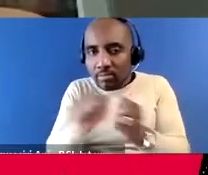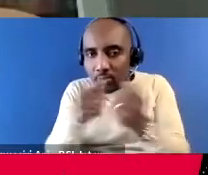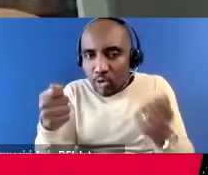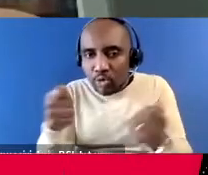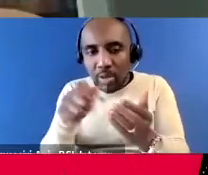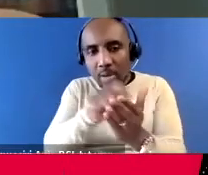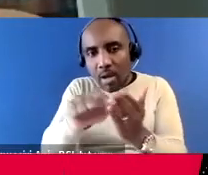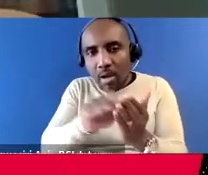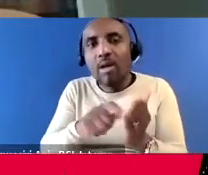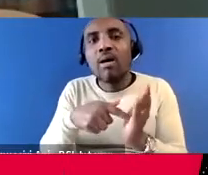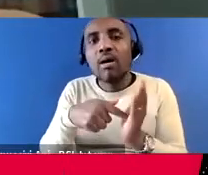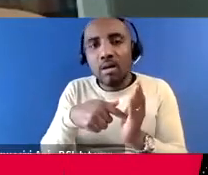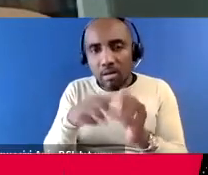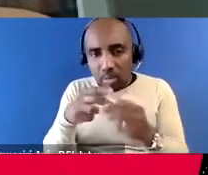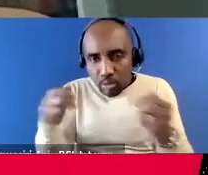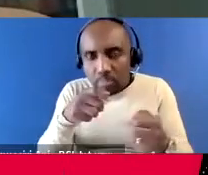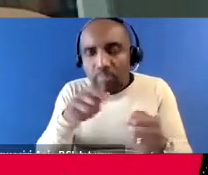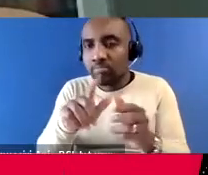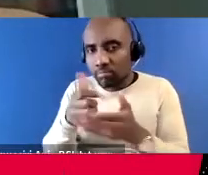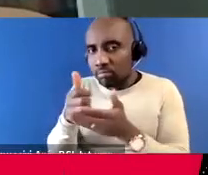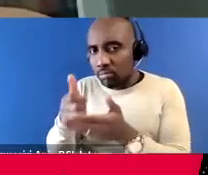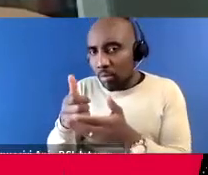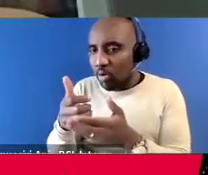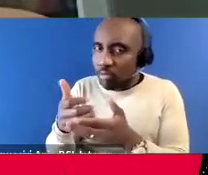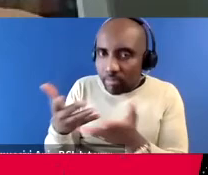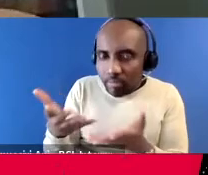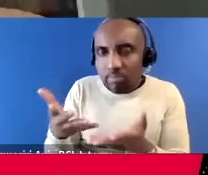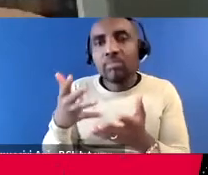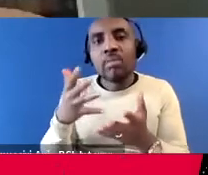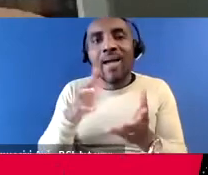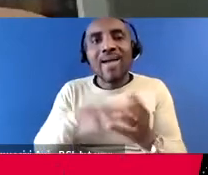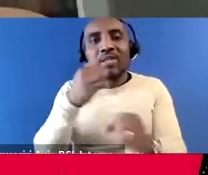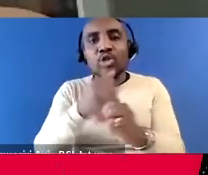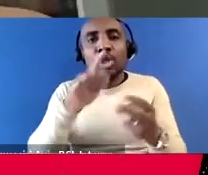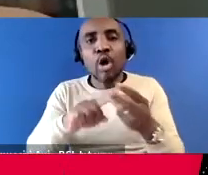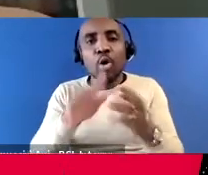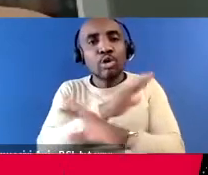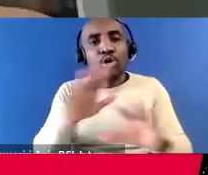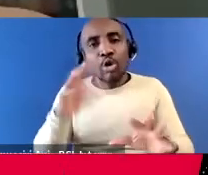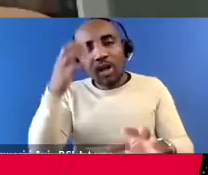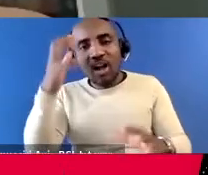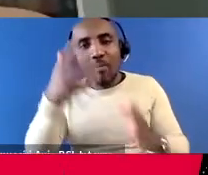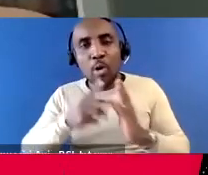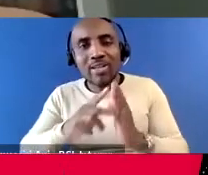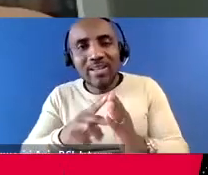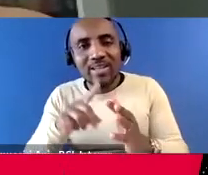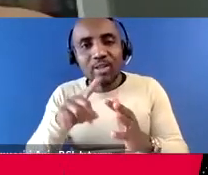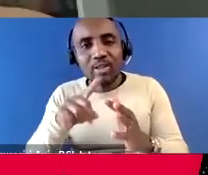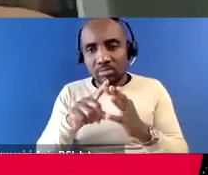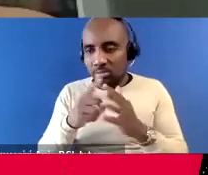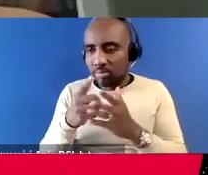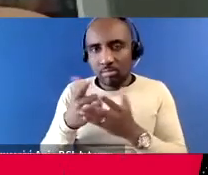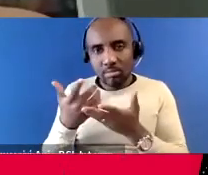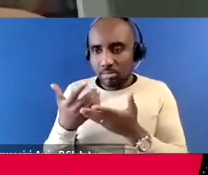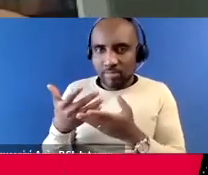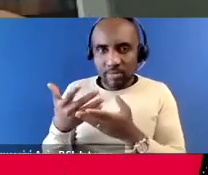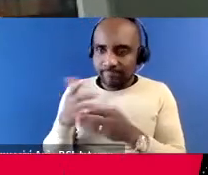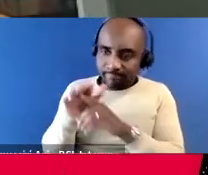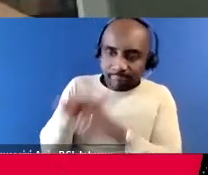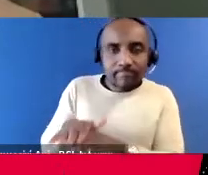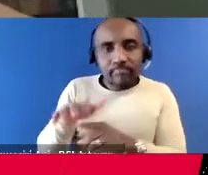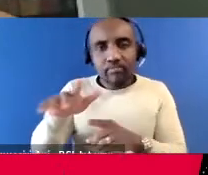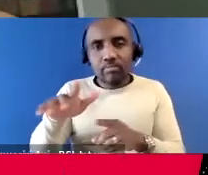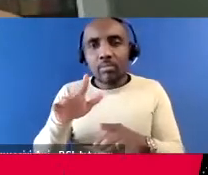large and small, the closure of NGOs, campaign groups, the stripping of immunity from opposition MPs, the arrest and imprisonment